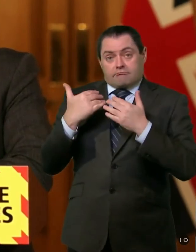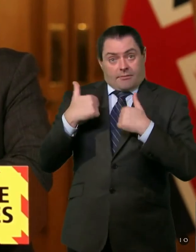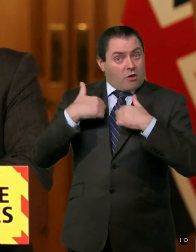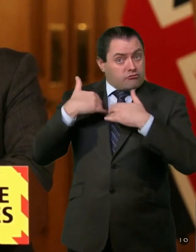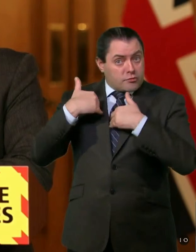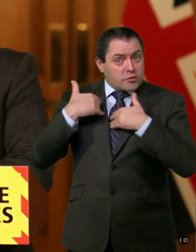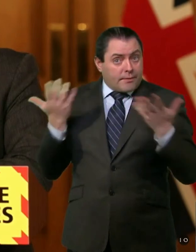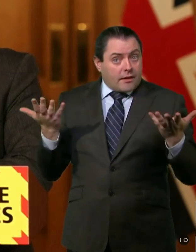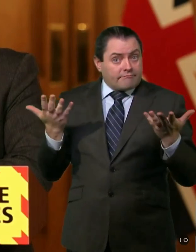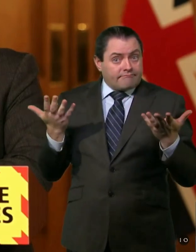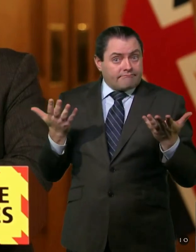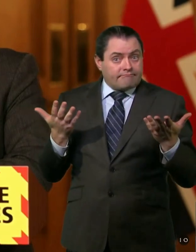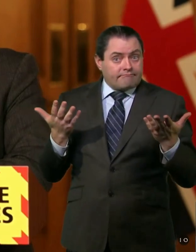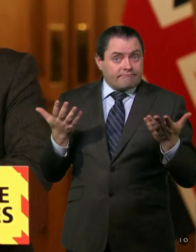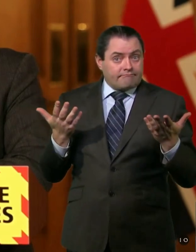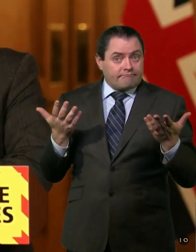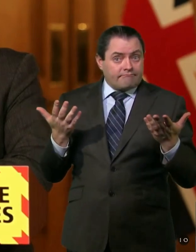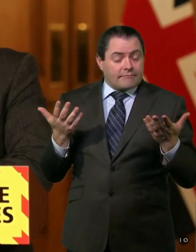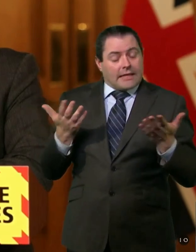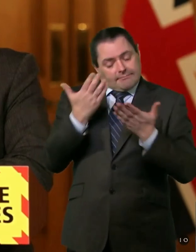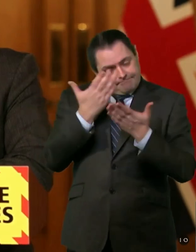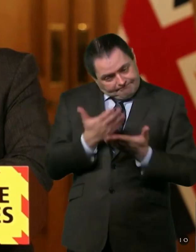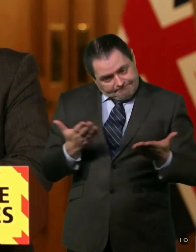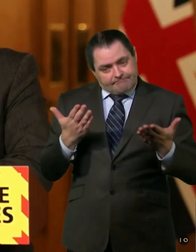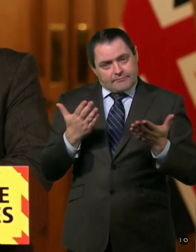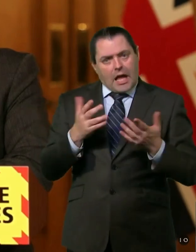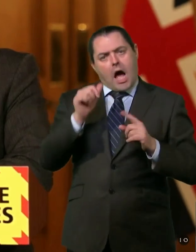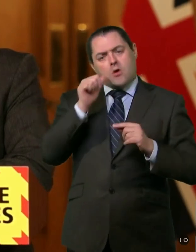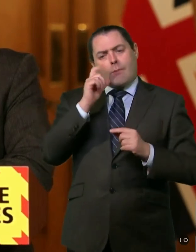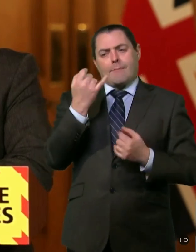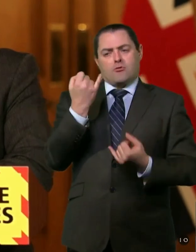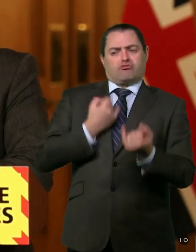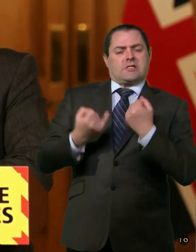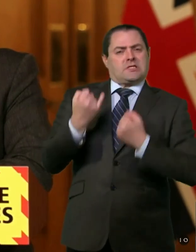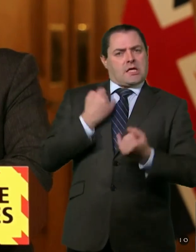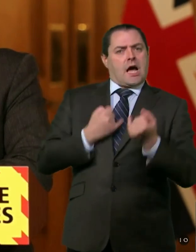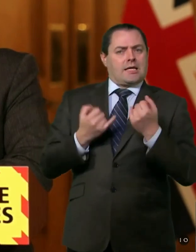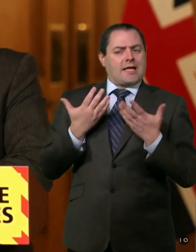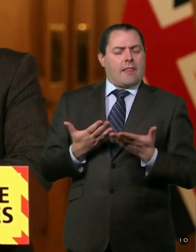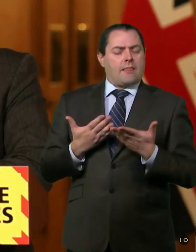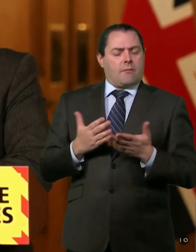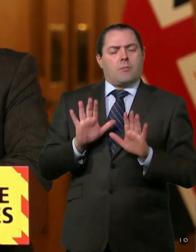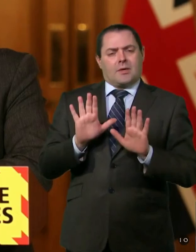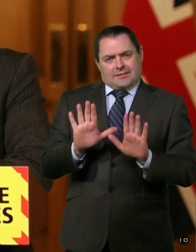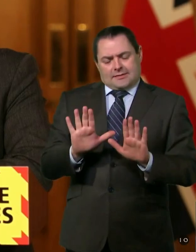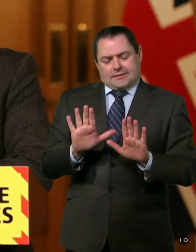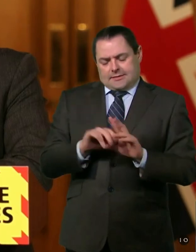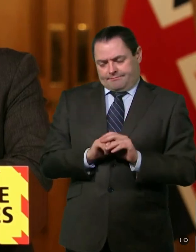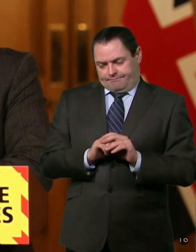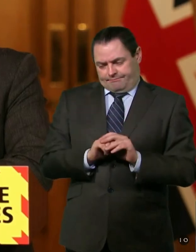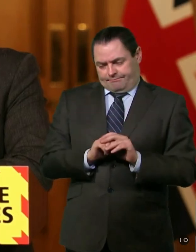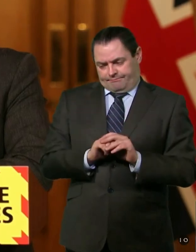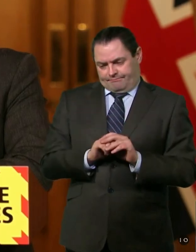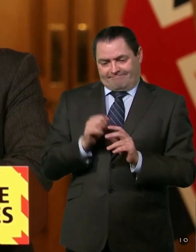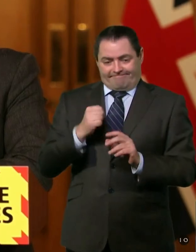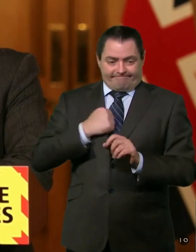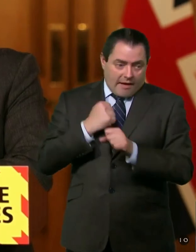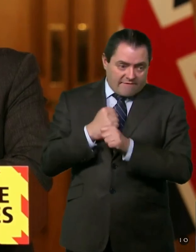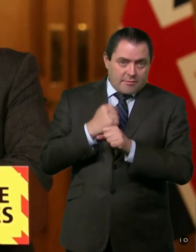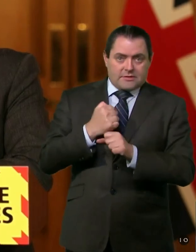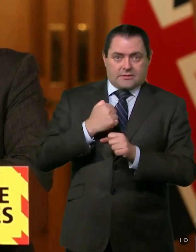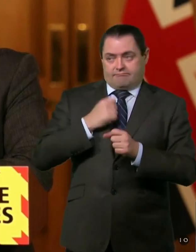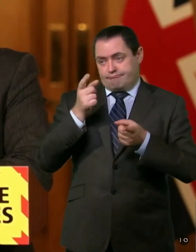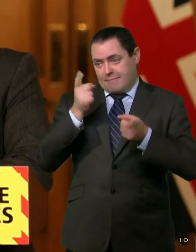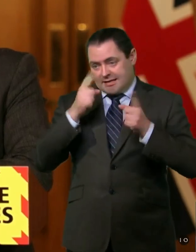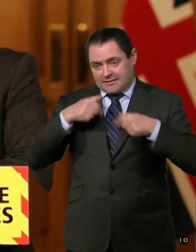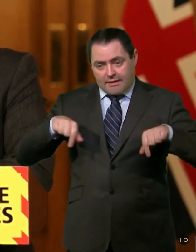who make criticisms of what the government has and all our colleagues have been trying to do is that in situations like